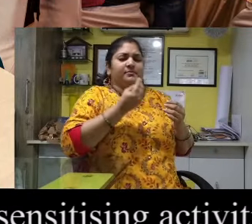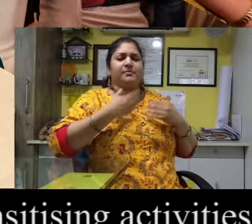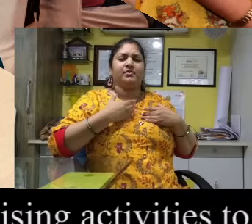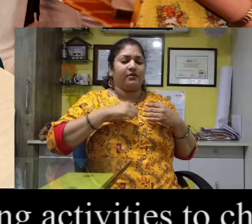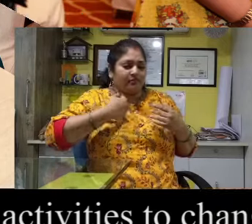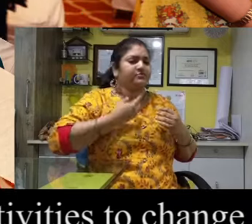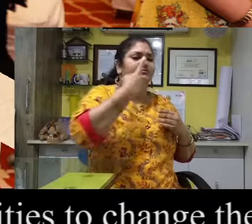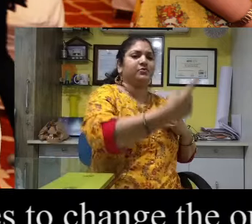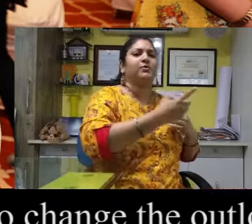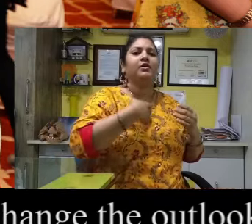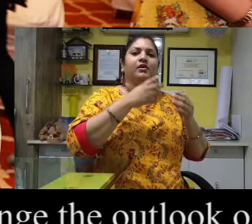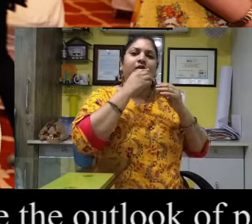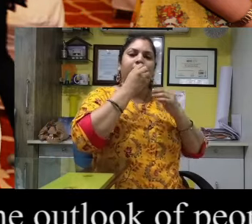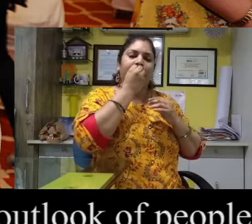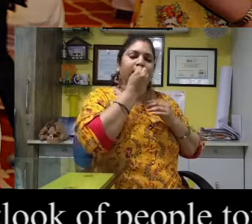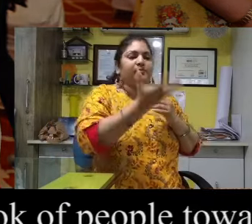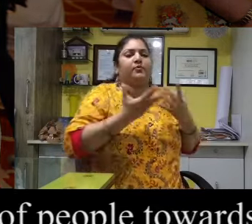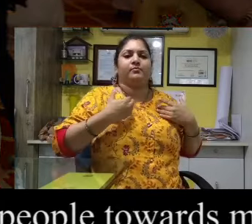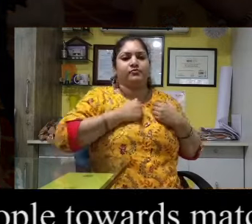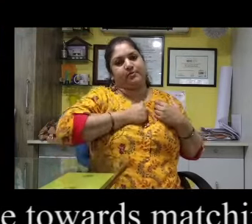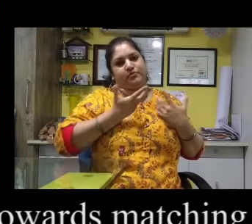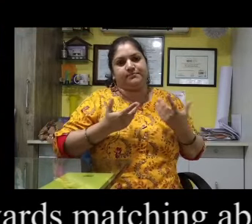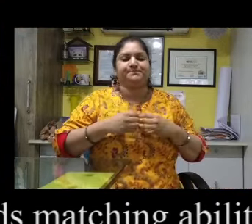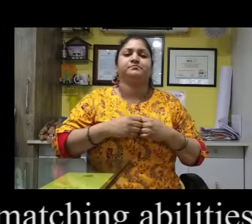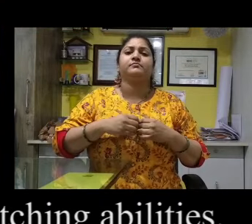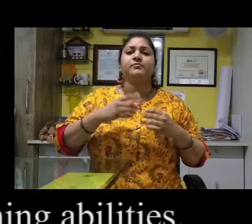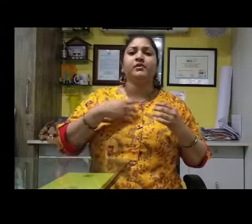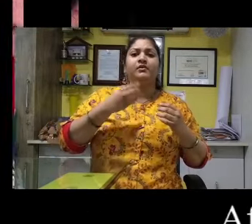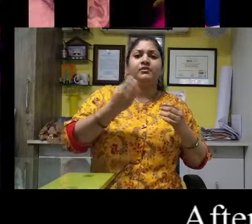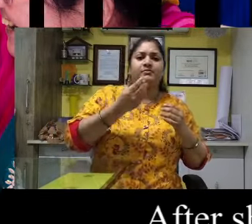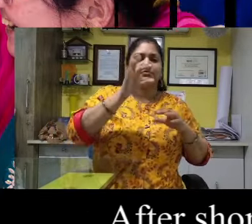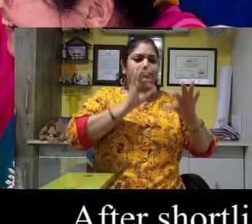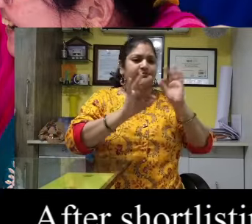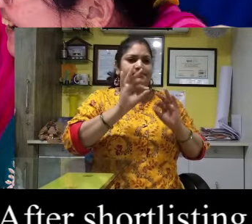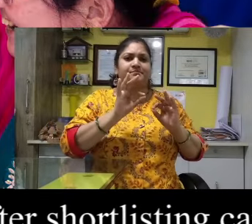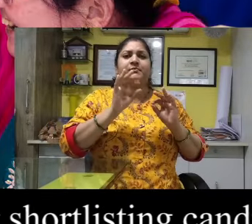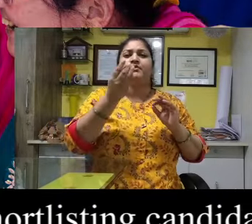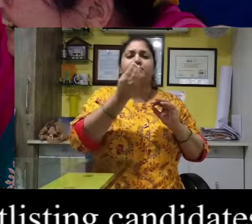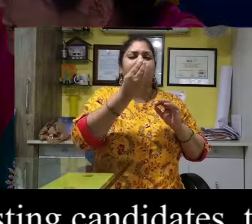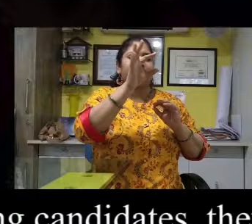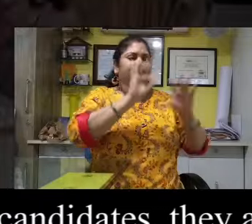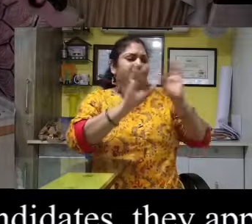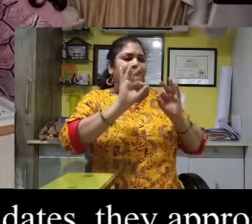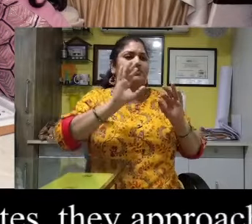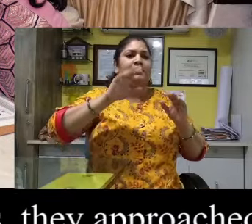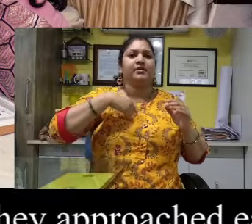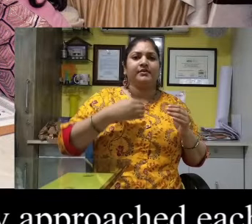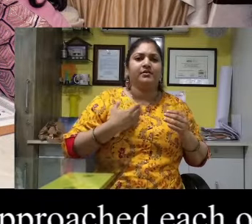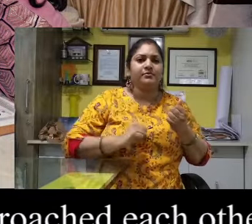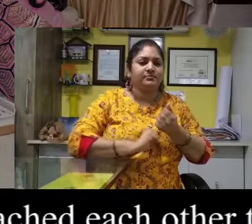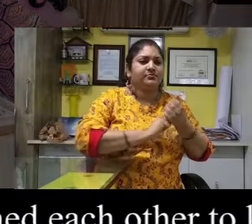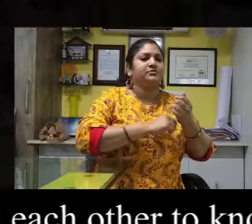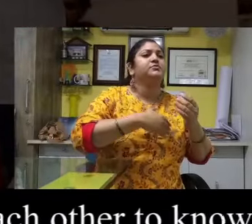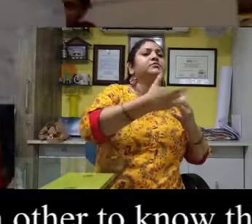sensitizing activities to change the outlook of people towards matching abilities. After shortlisting candidates, they